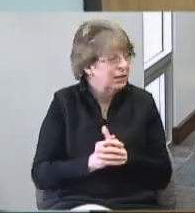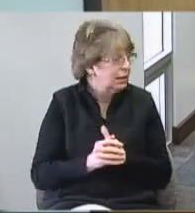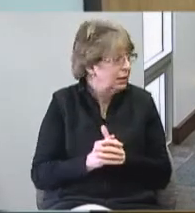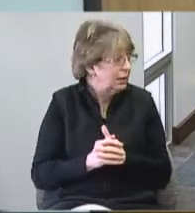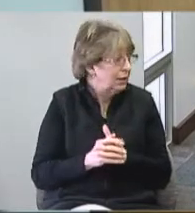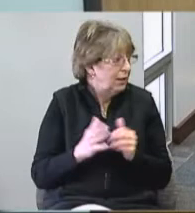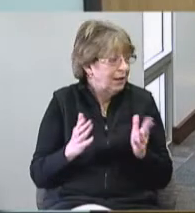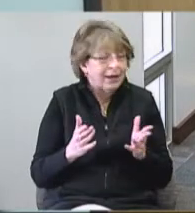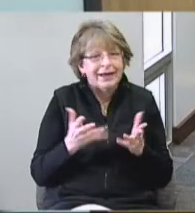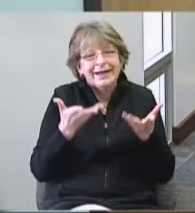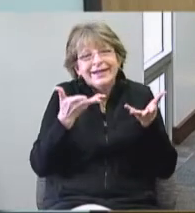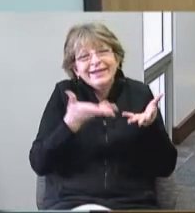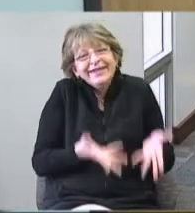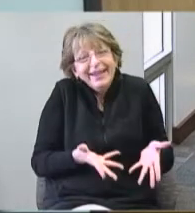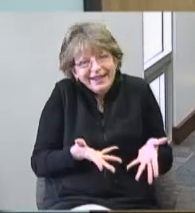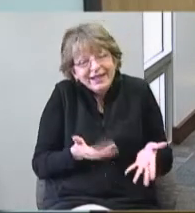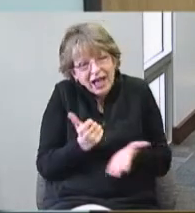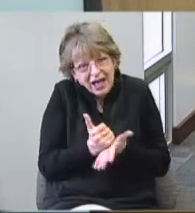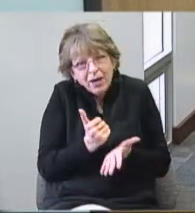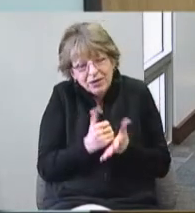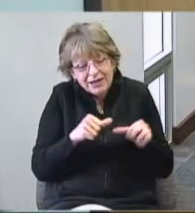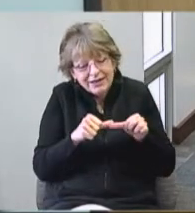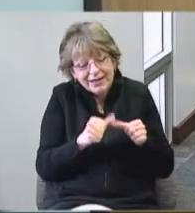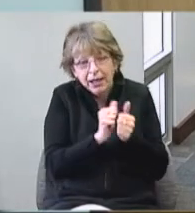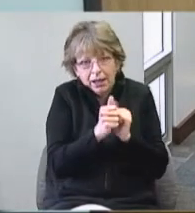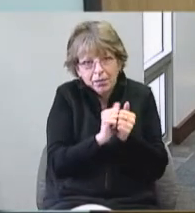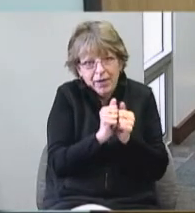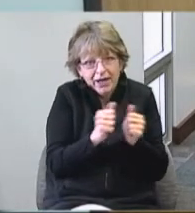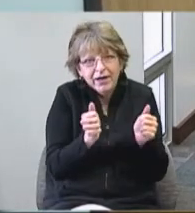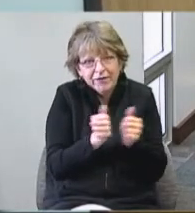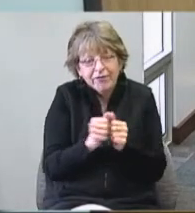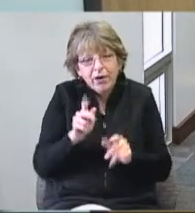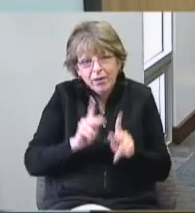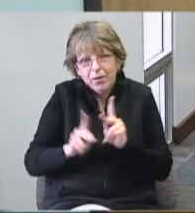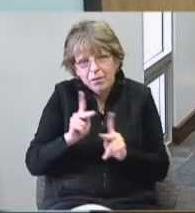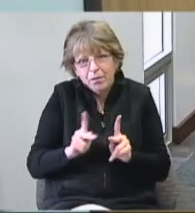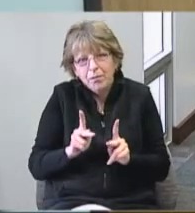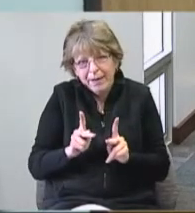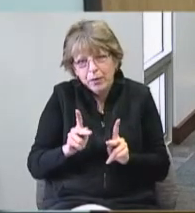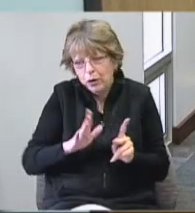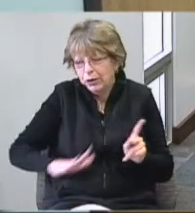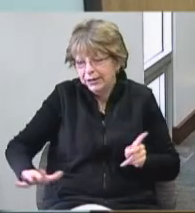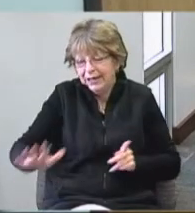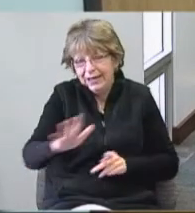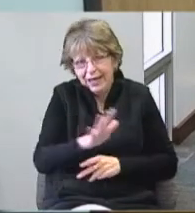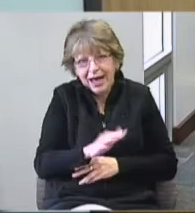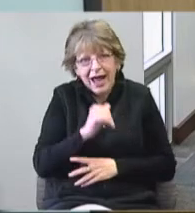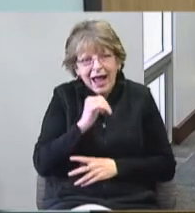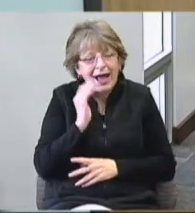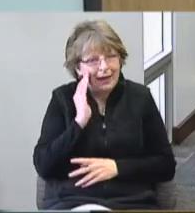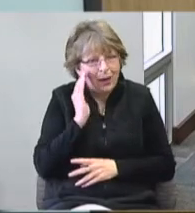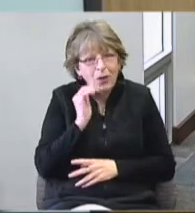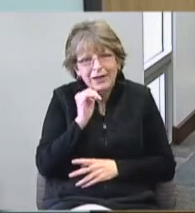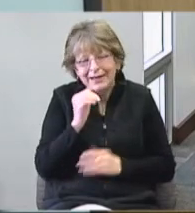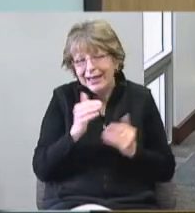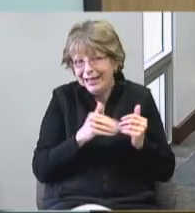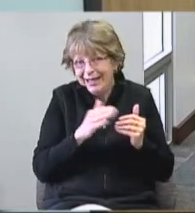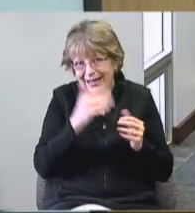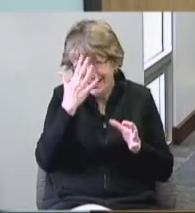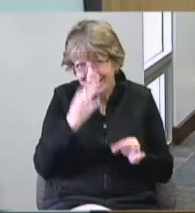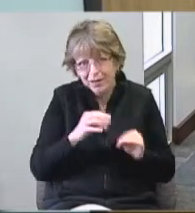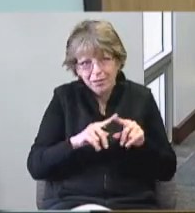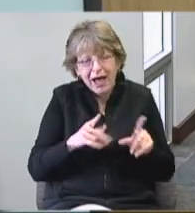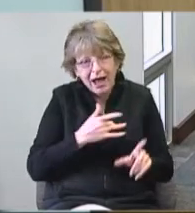It keeps us competitive with those around us. I know it's not an easy decision, but I do feel that